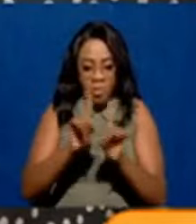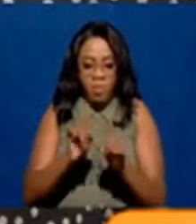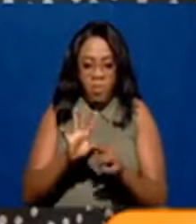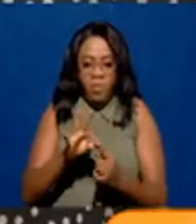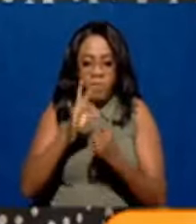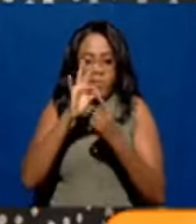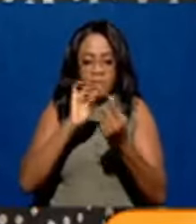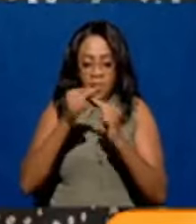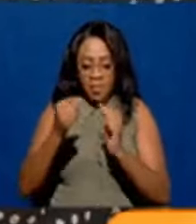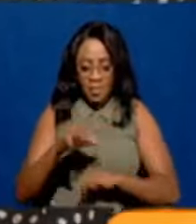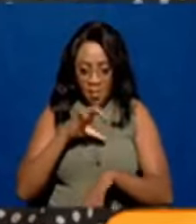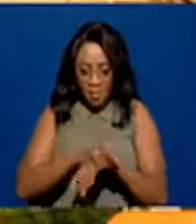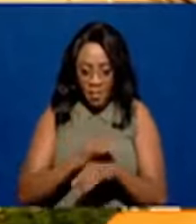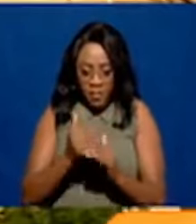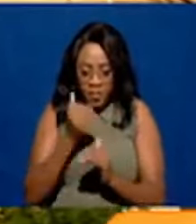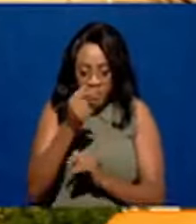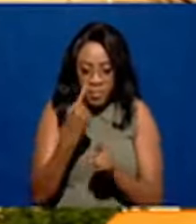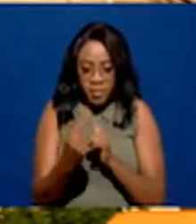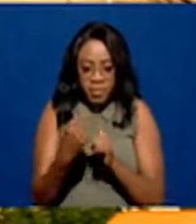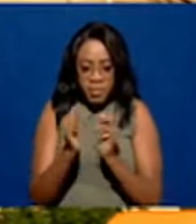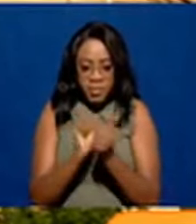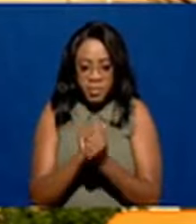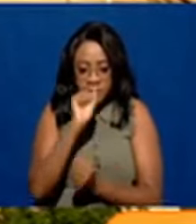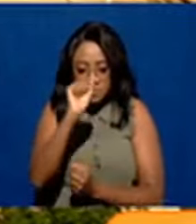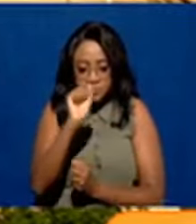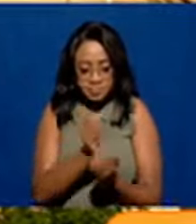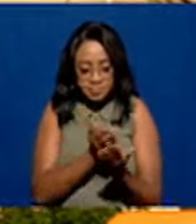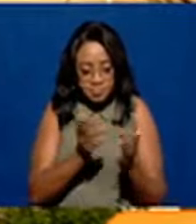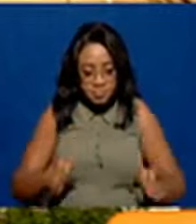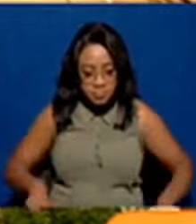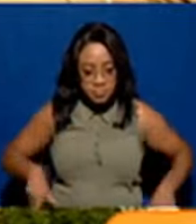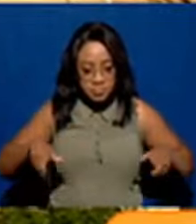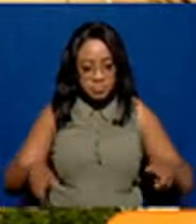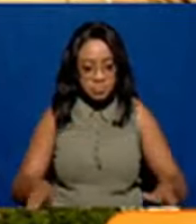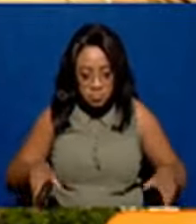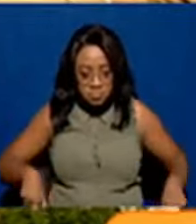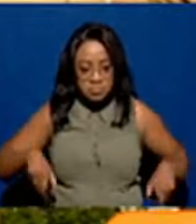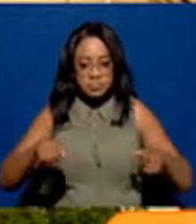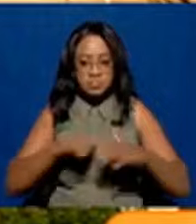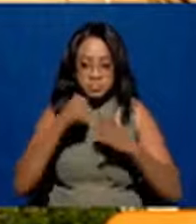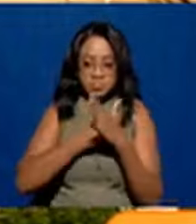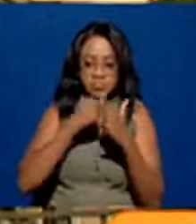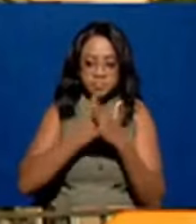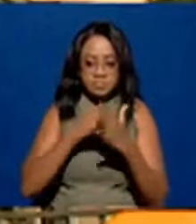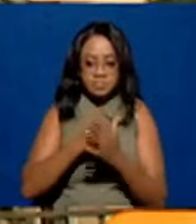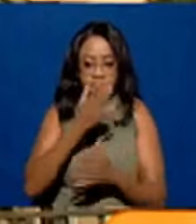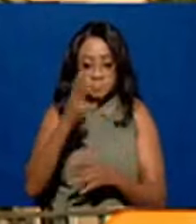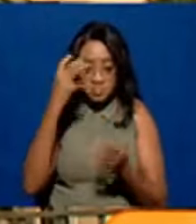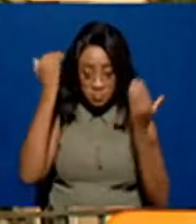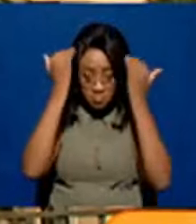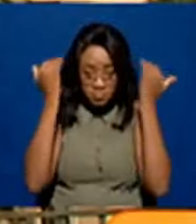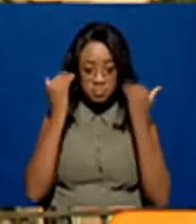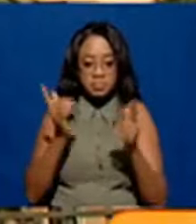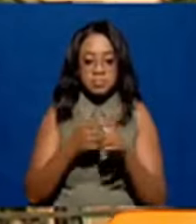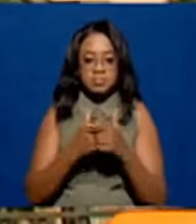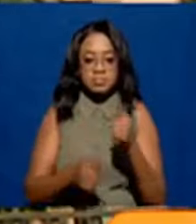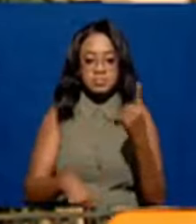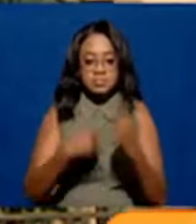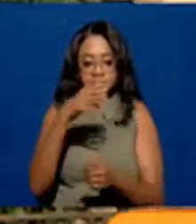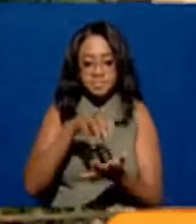suffered. For 15 years, while confined to a wheelchair, he fought in court and won the case against the state